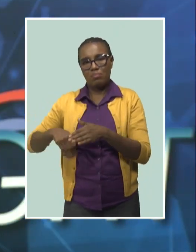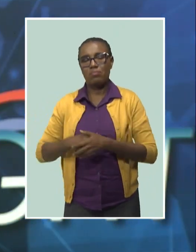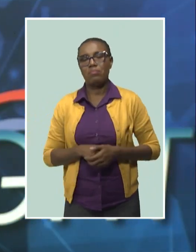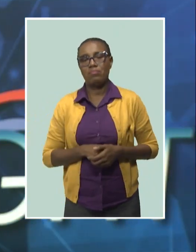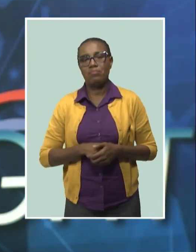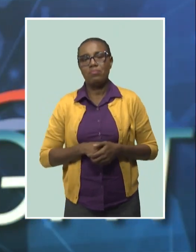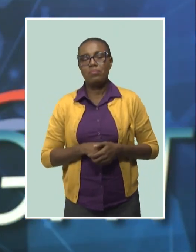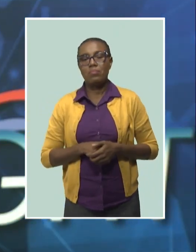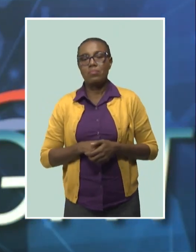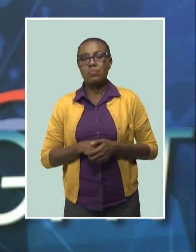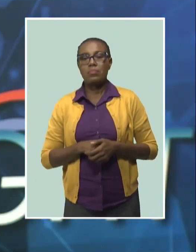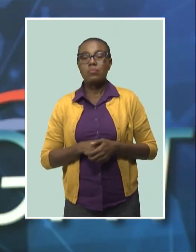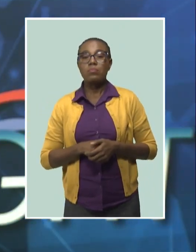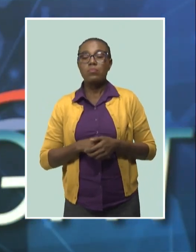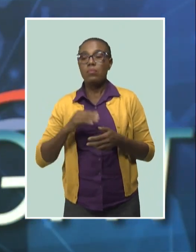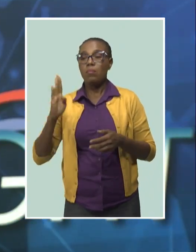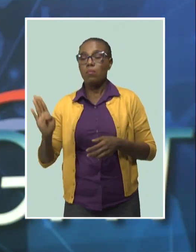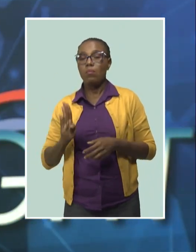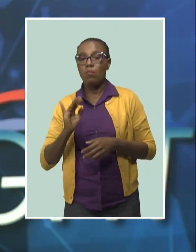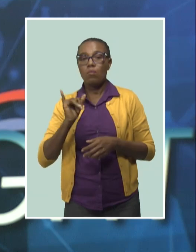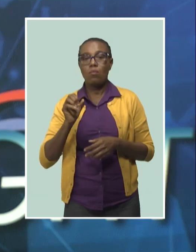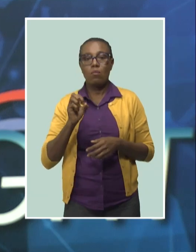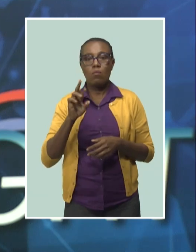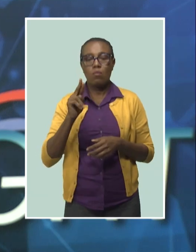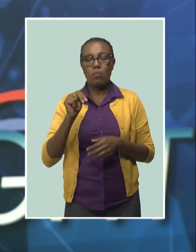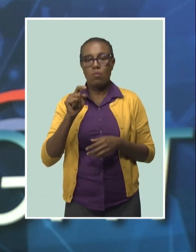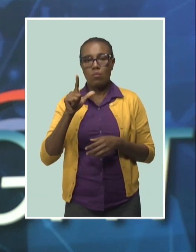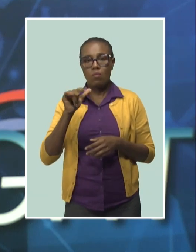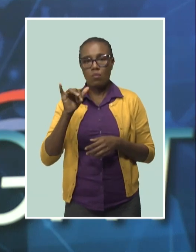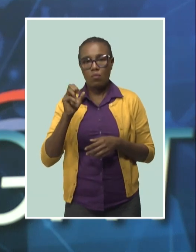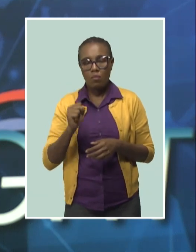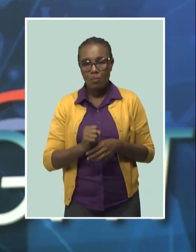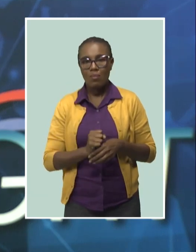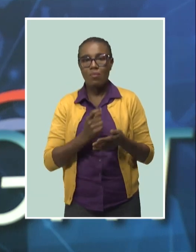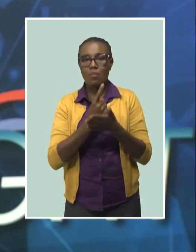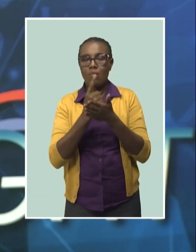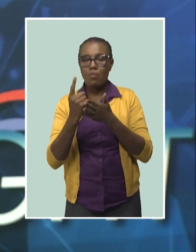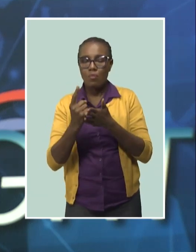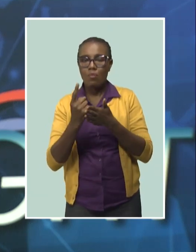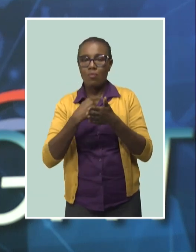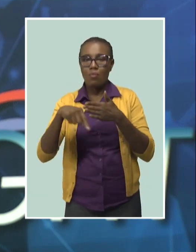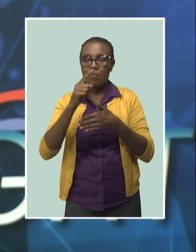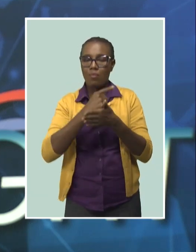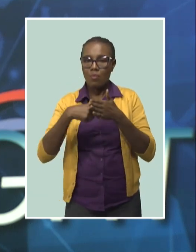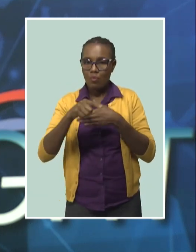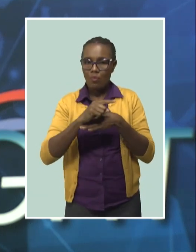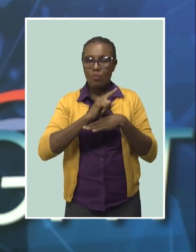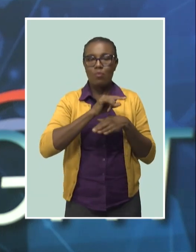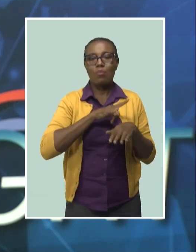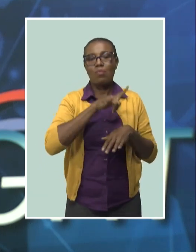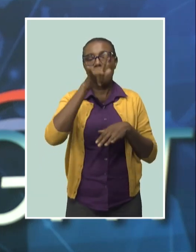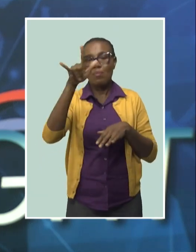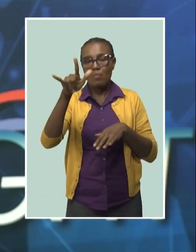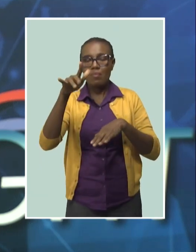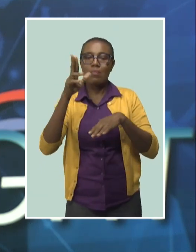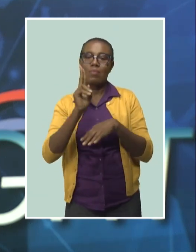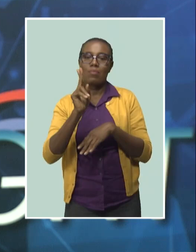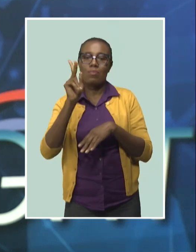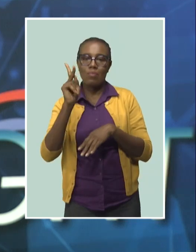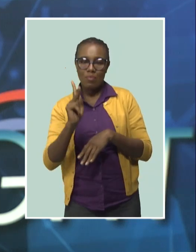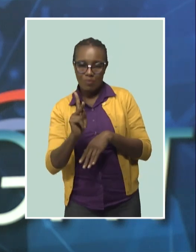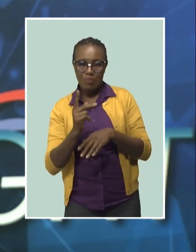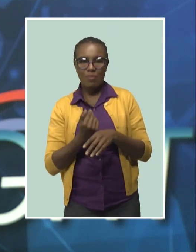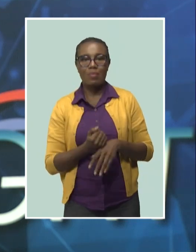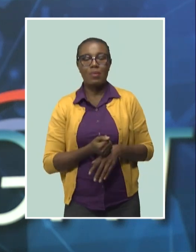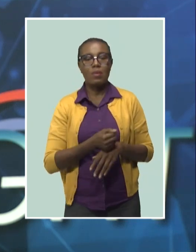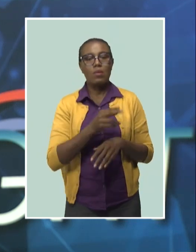Barbadian journalists will be spending the next week in the United Kingdom. The British High Commission has fully funded that media trip aimed at building media